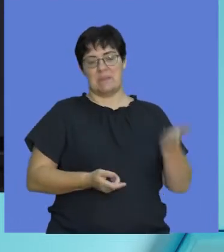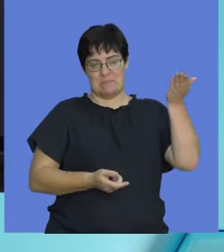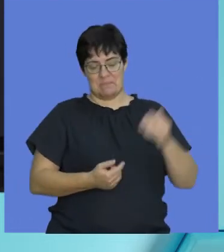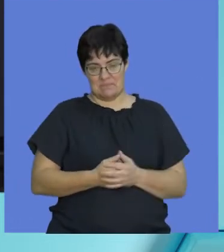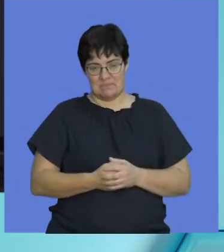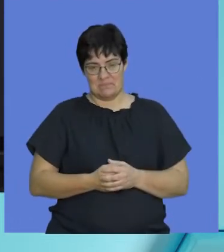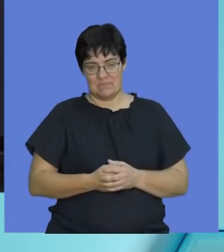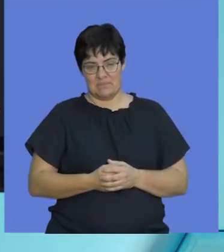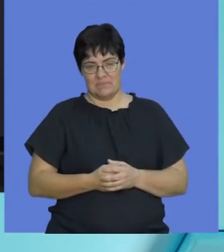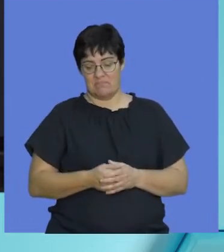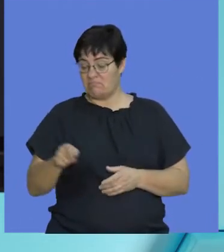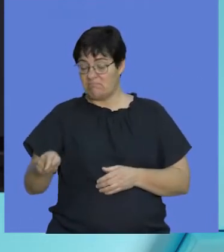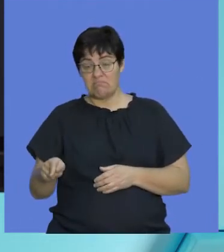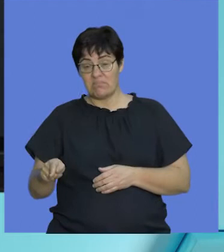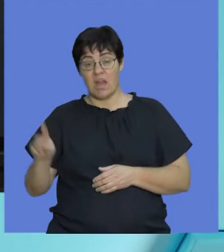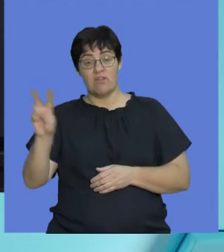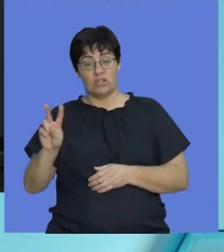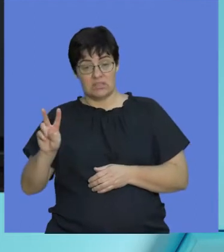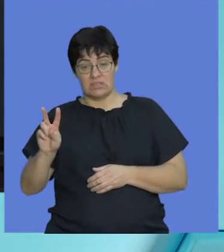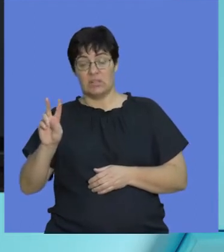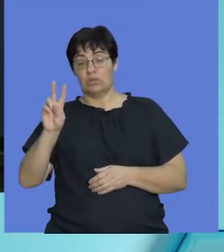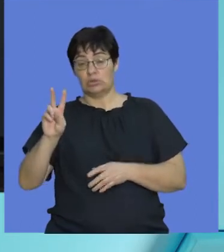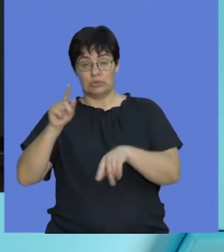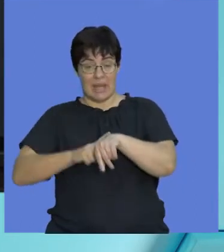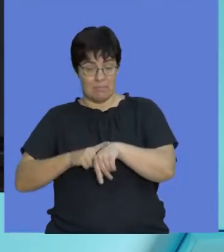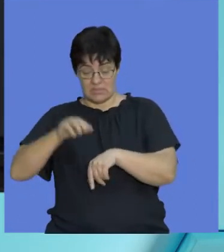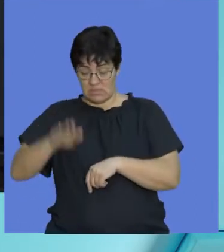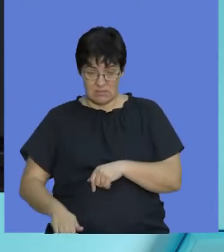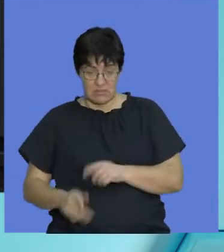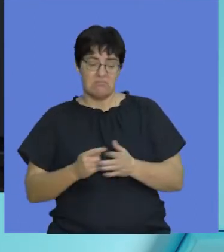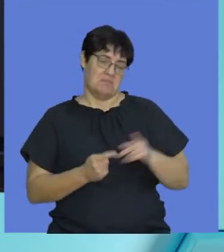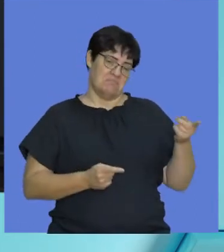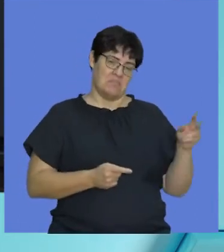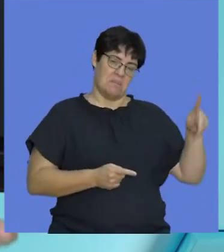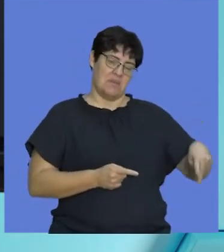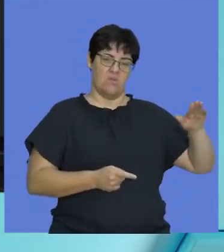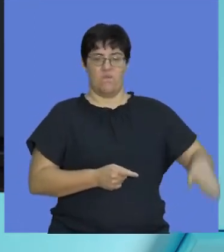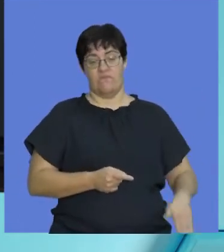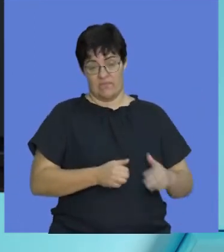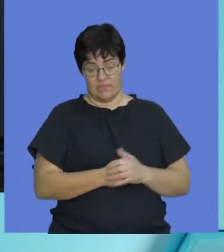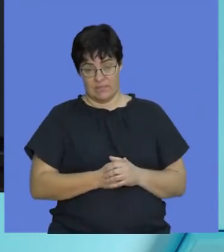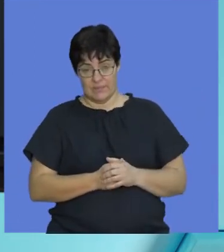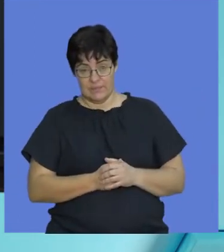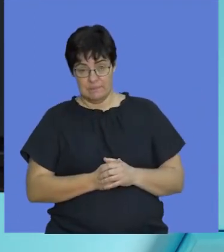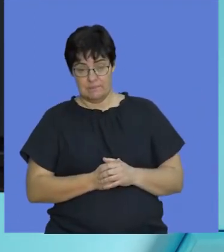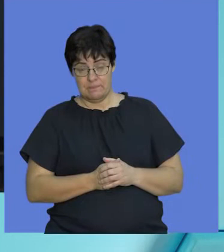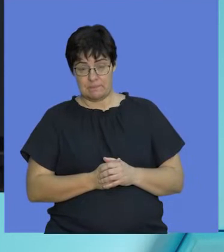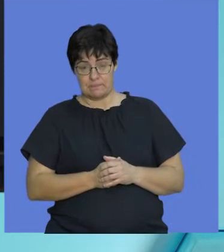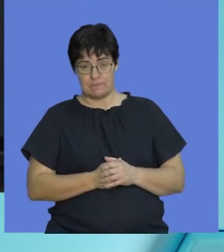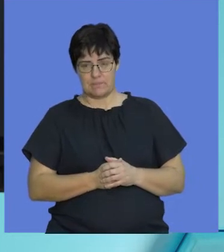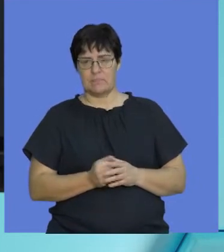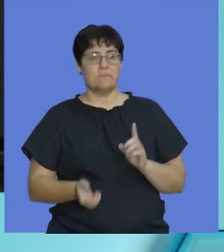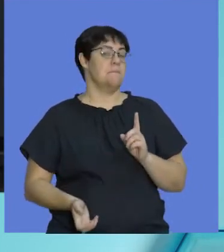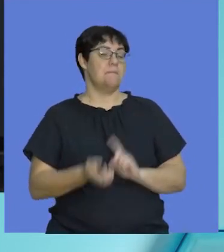make the velocity 2 times smaller, the momentum's 2 times smaller. But what I need you to get